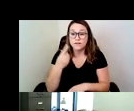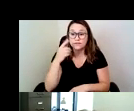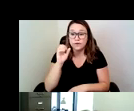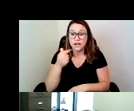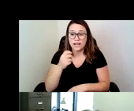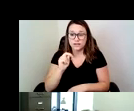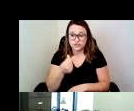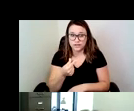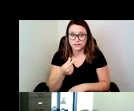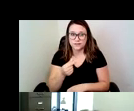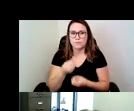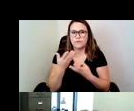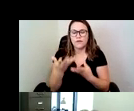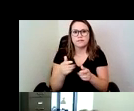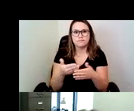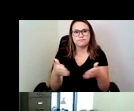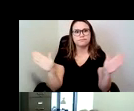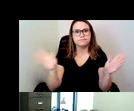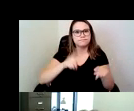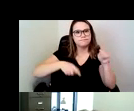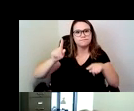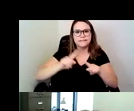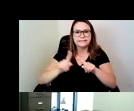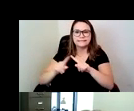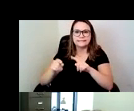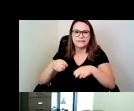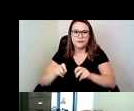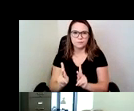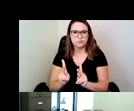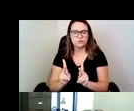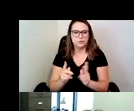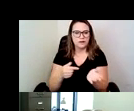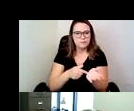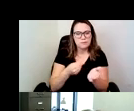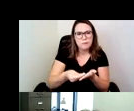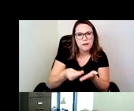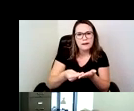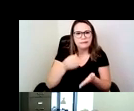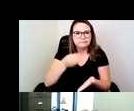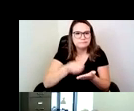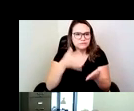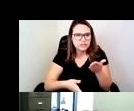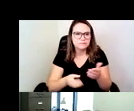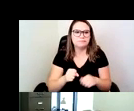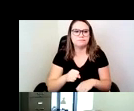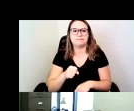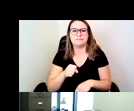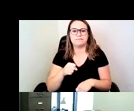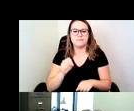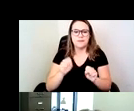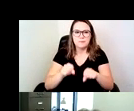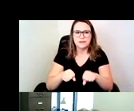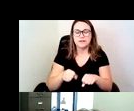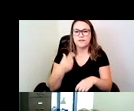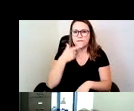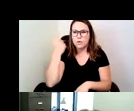a wide range of cost-effective, community-based services for older adults to keep them